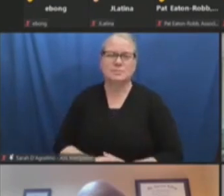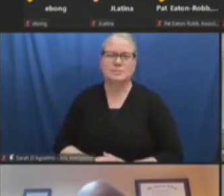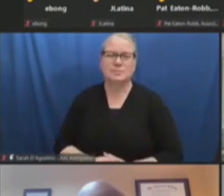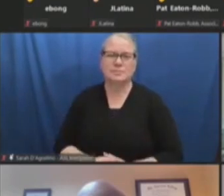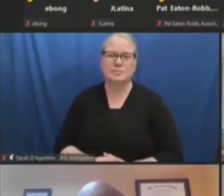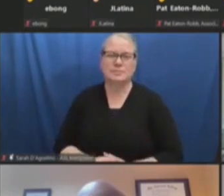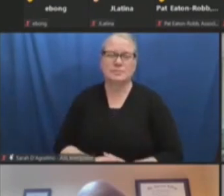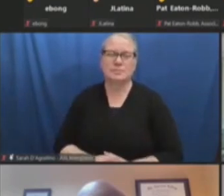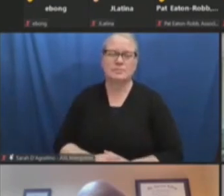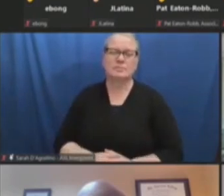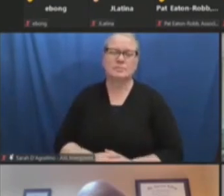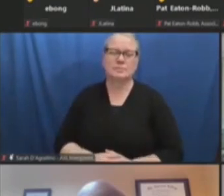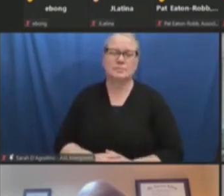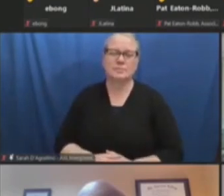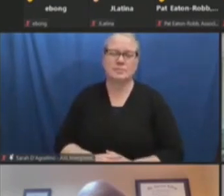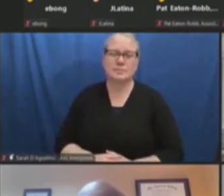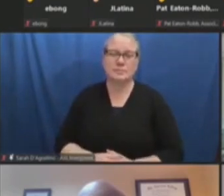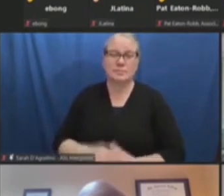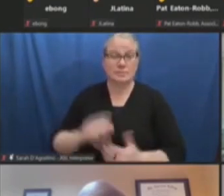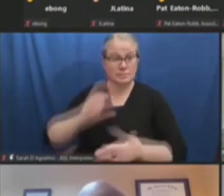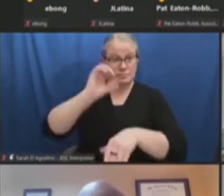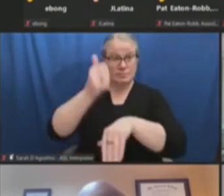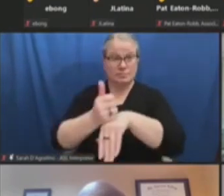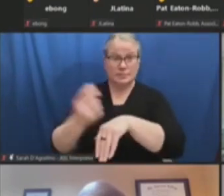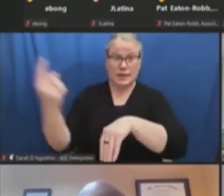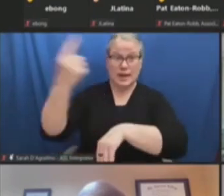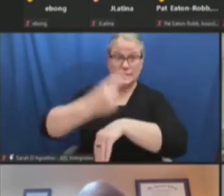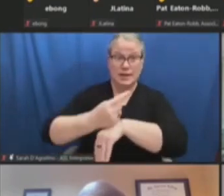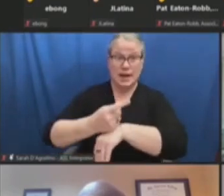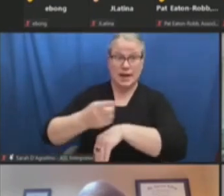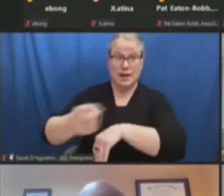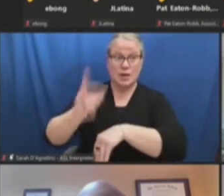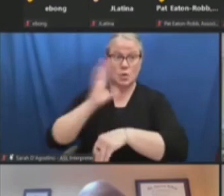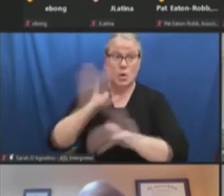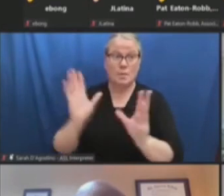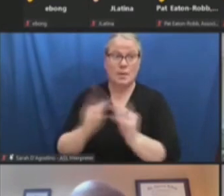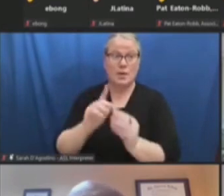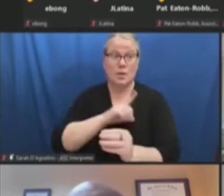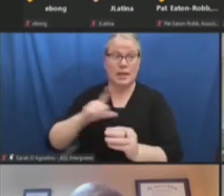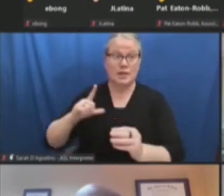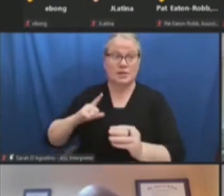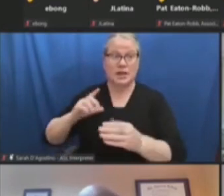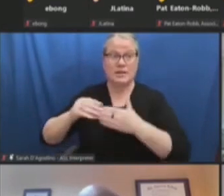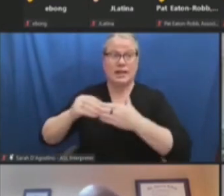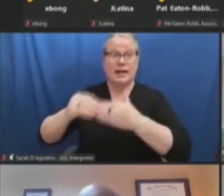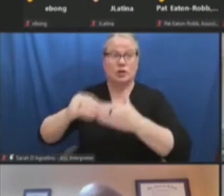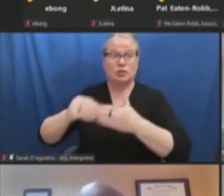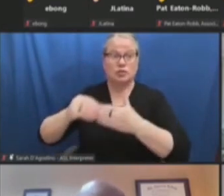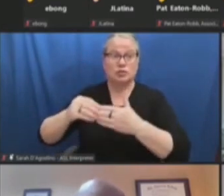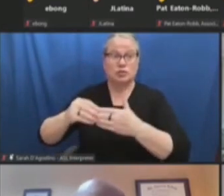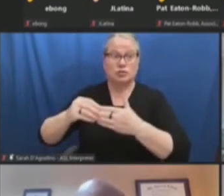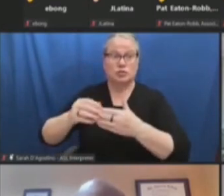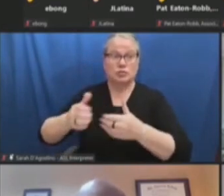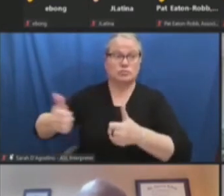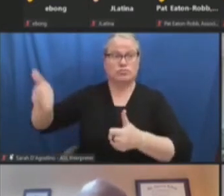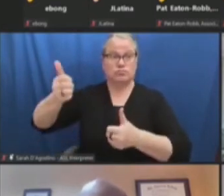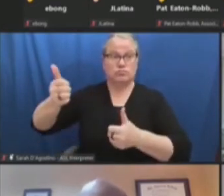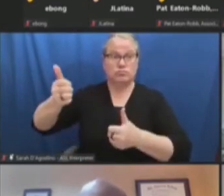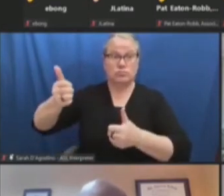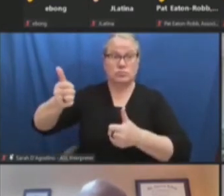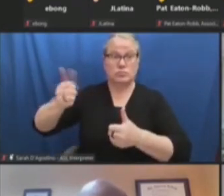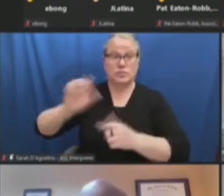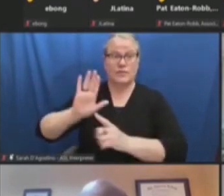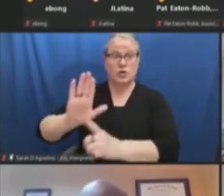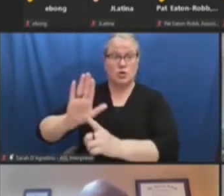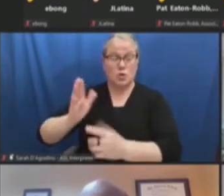day been set when you will be meeting with the legislative leadership to present your